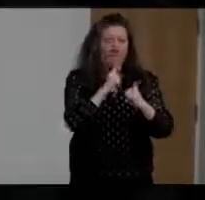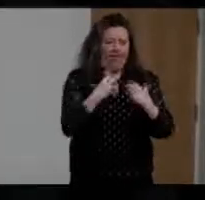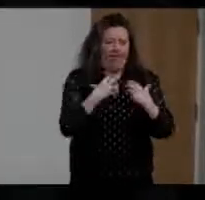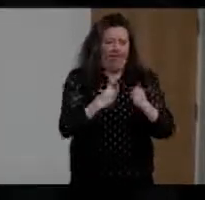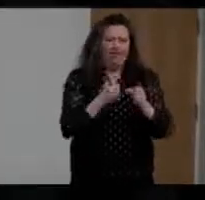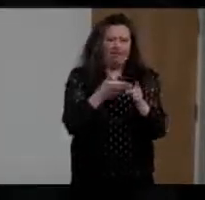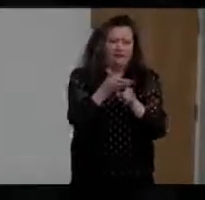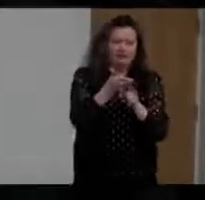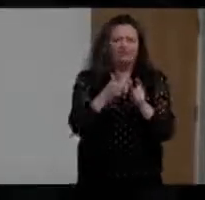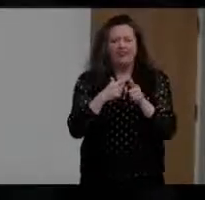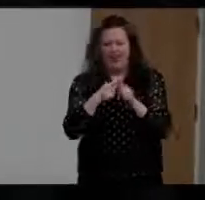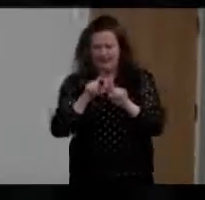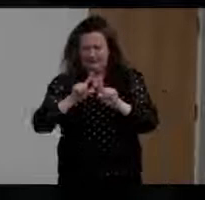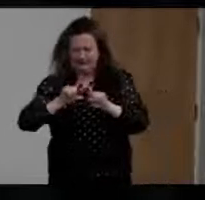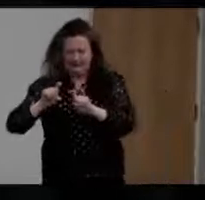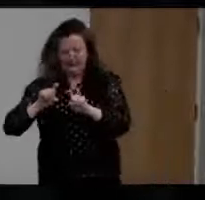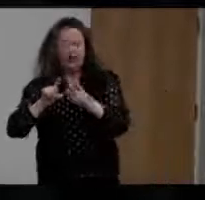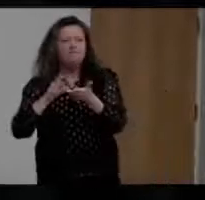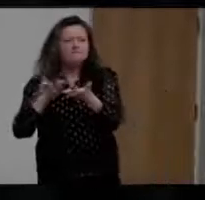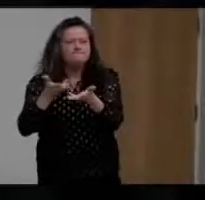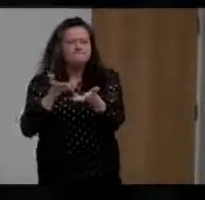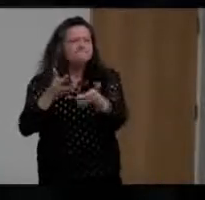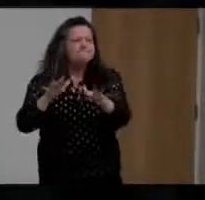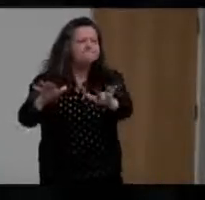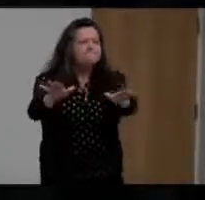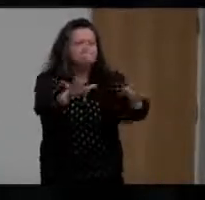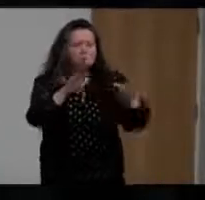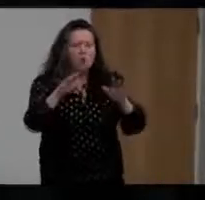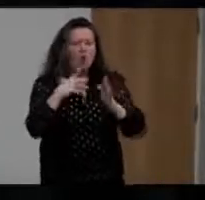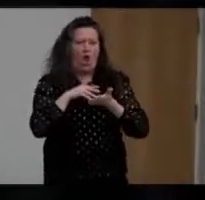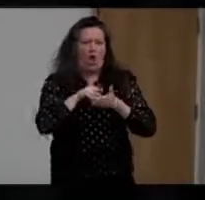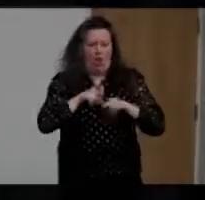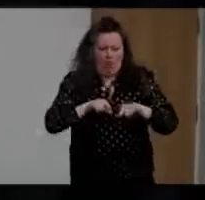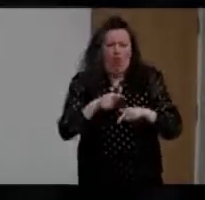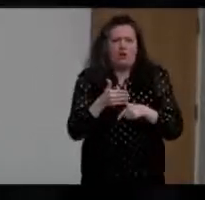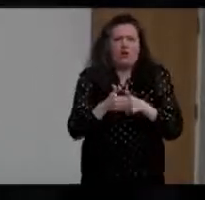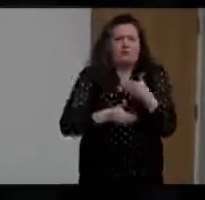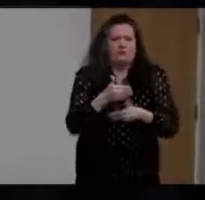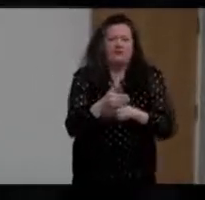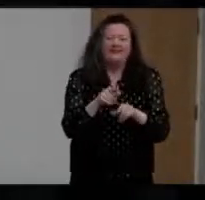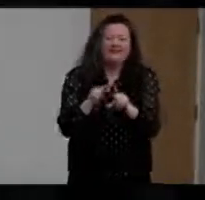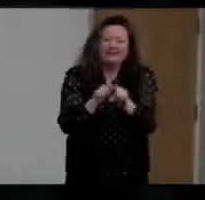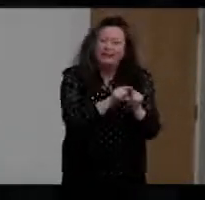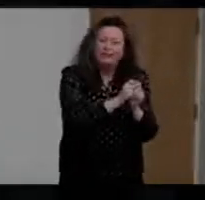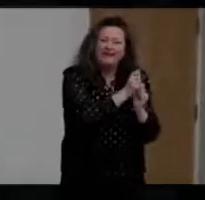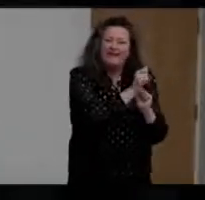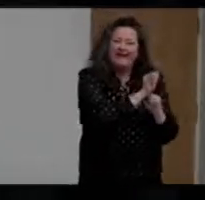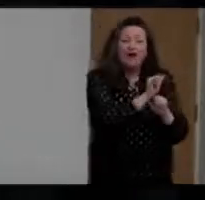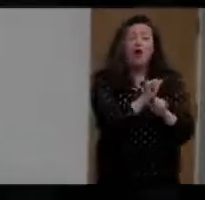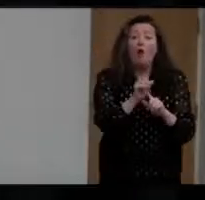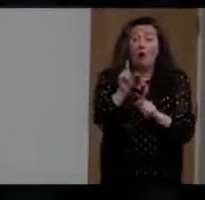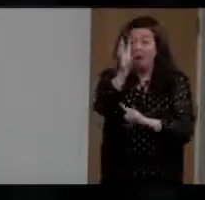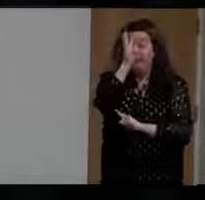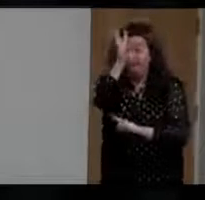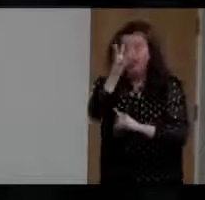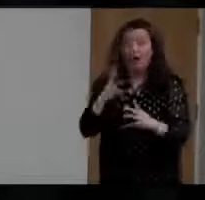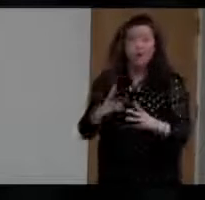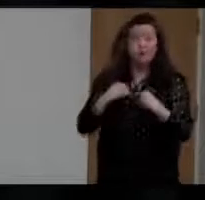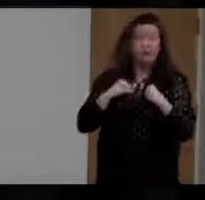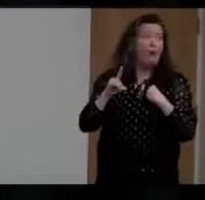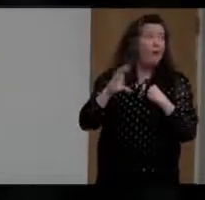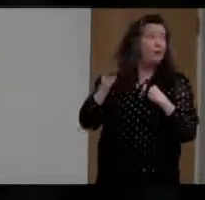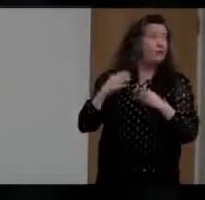is it learns, or it should learn as it goes, so that when new patients come in and new things change, like the